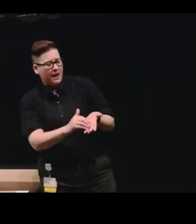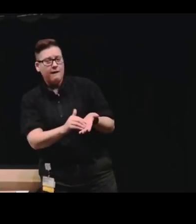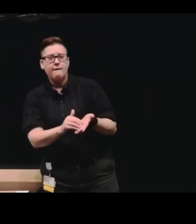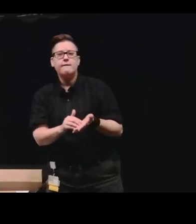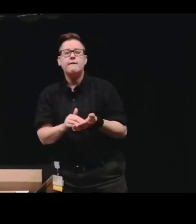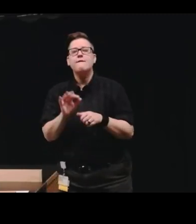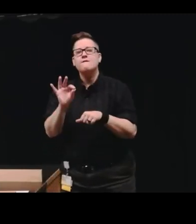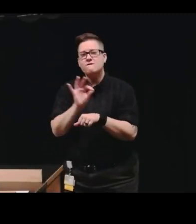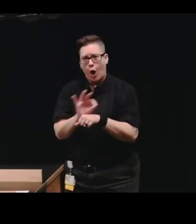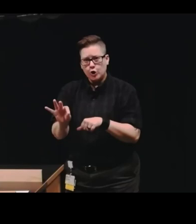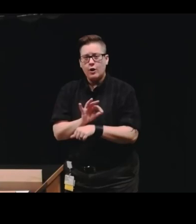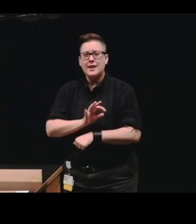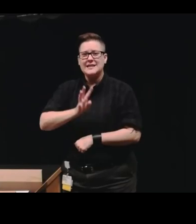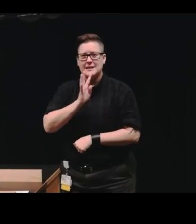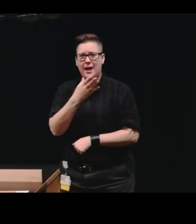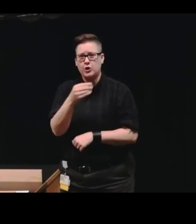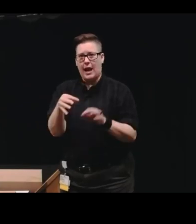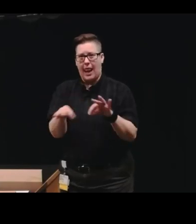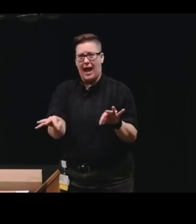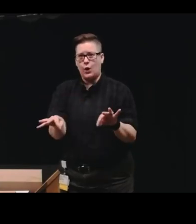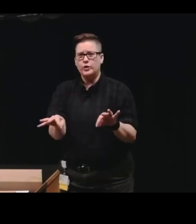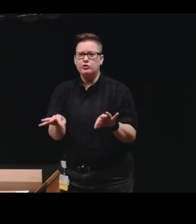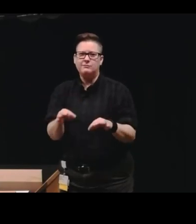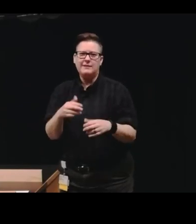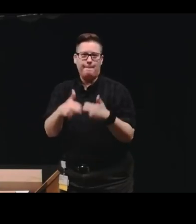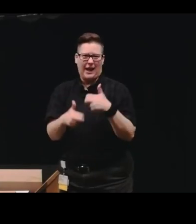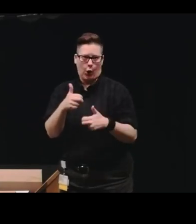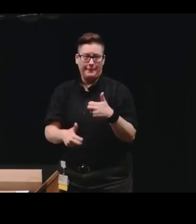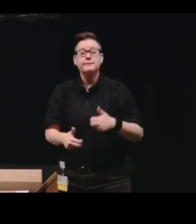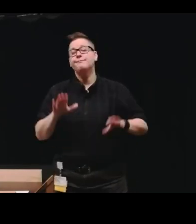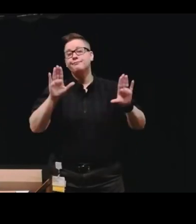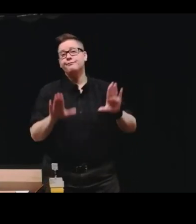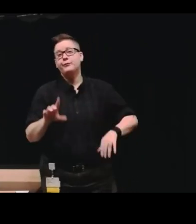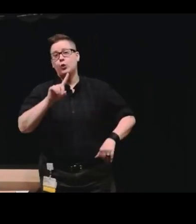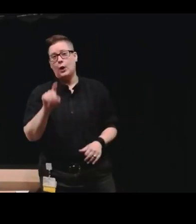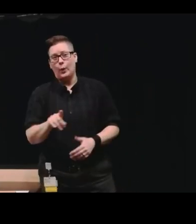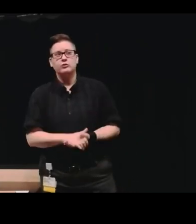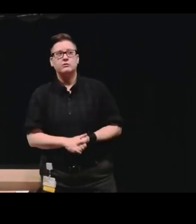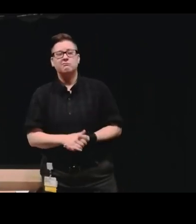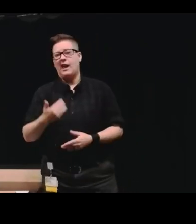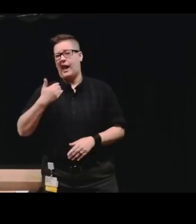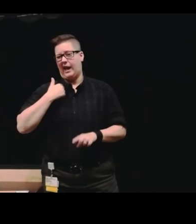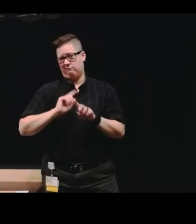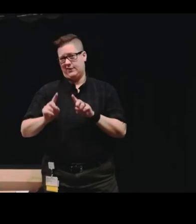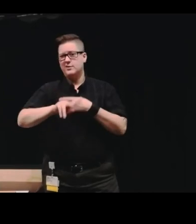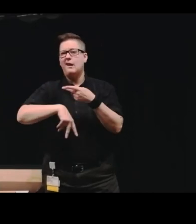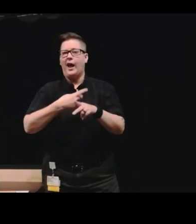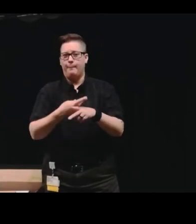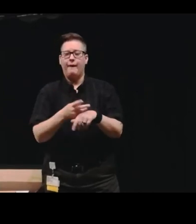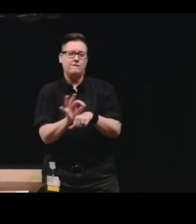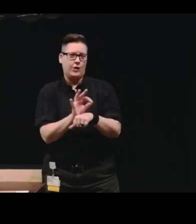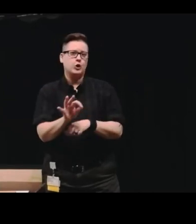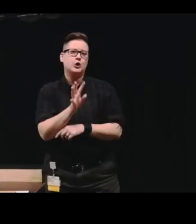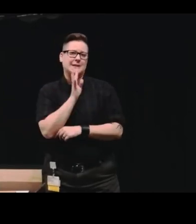on functional speech and language impairment? Yeah, it's a great question. So there are various forms of functional